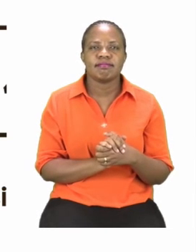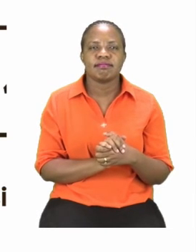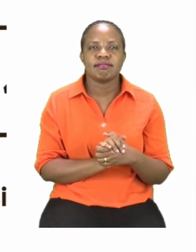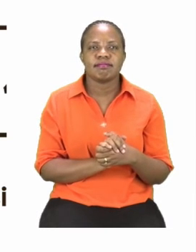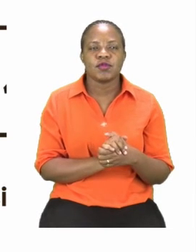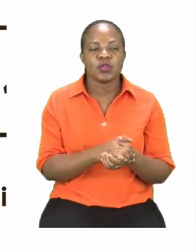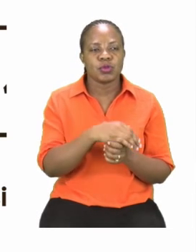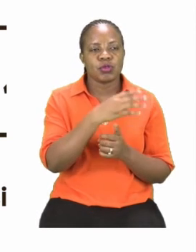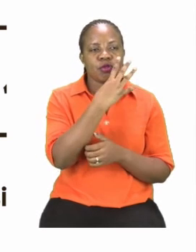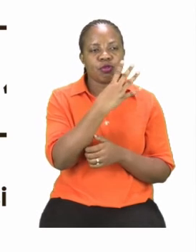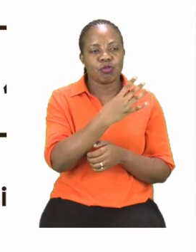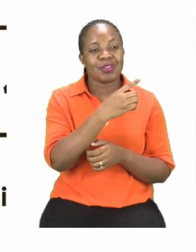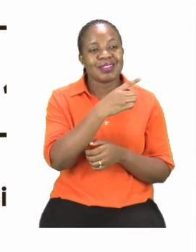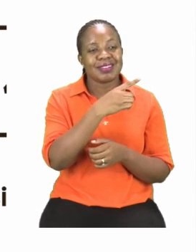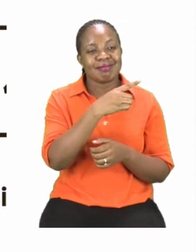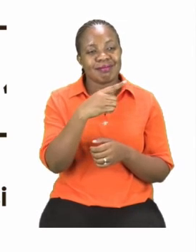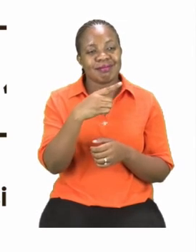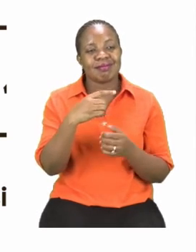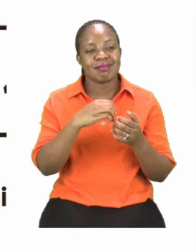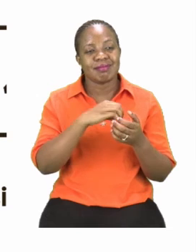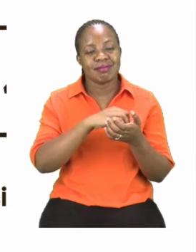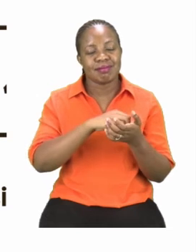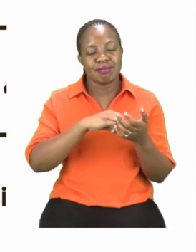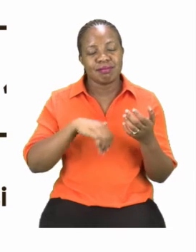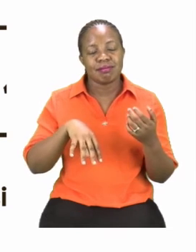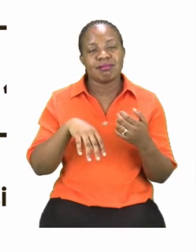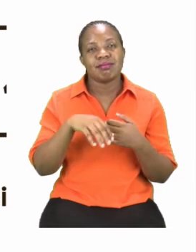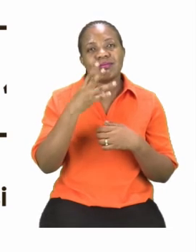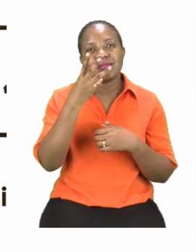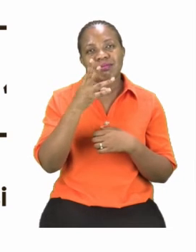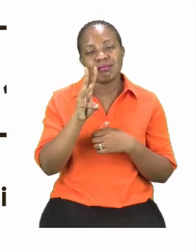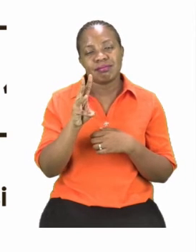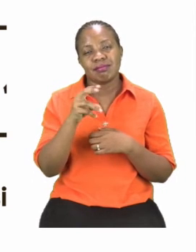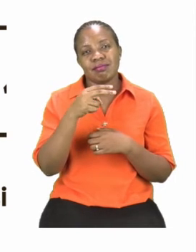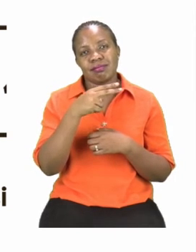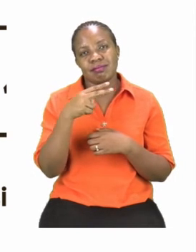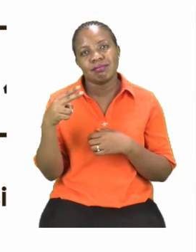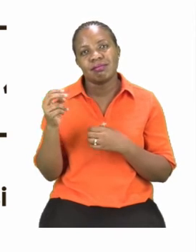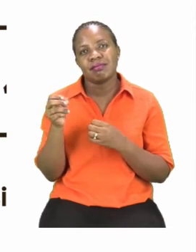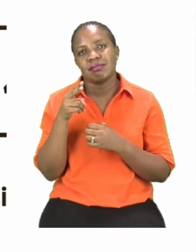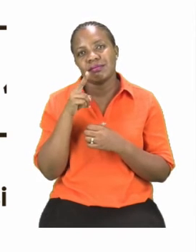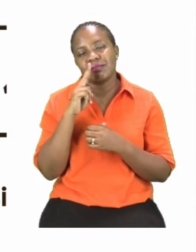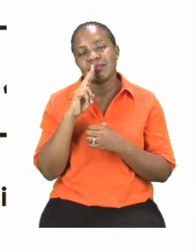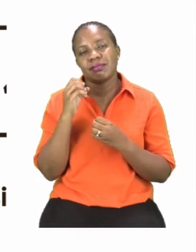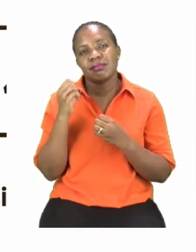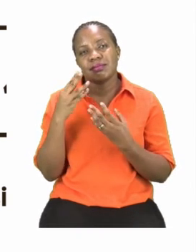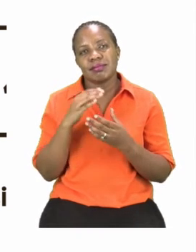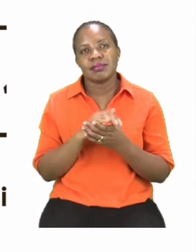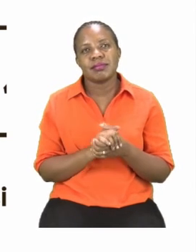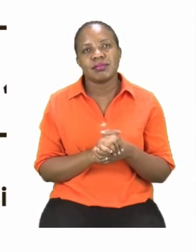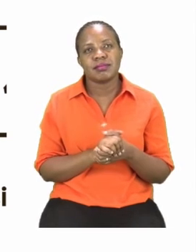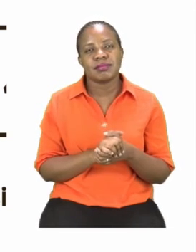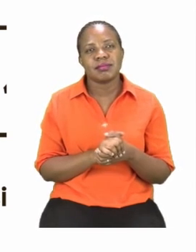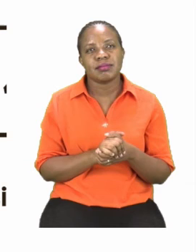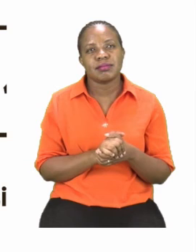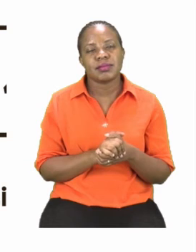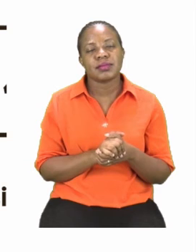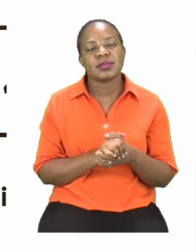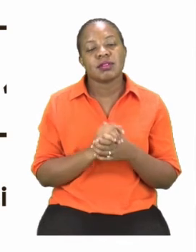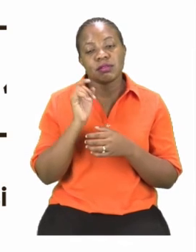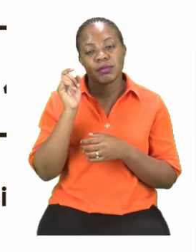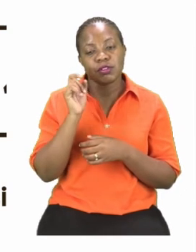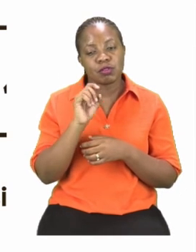here, I have our number line. So we're going to try and get the same answer. Now we're going